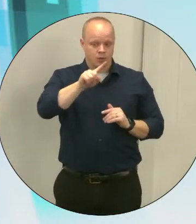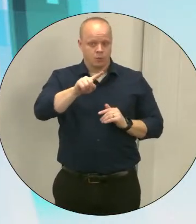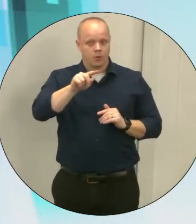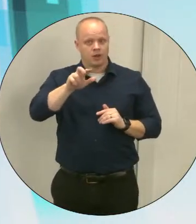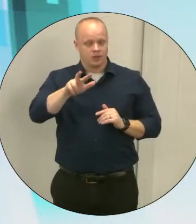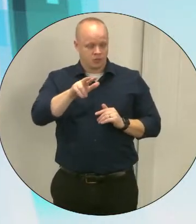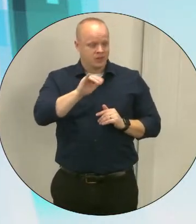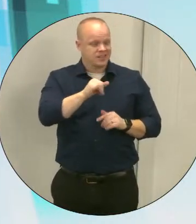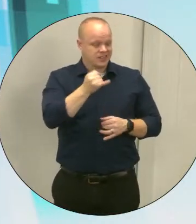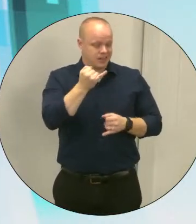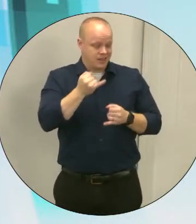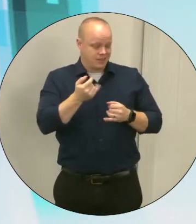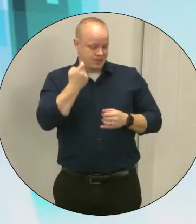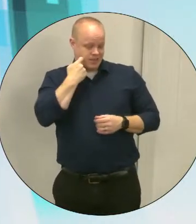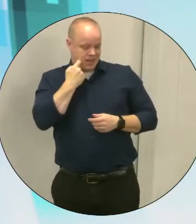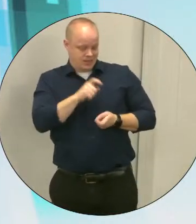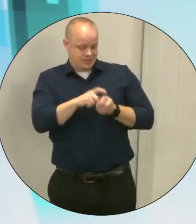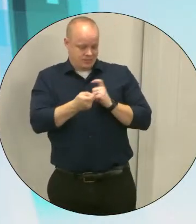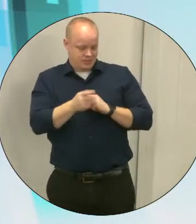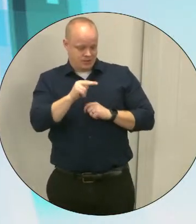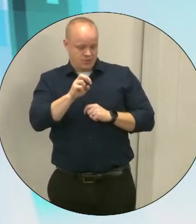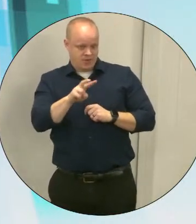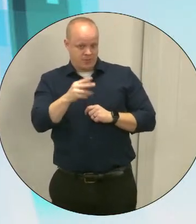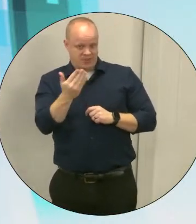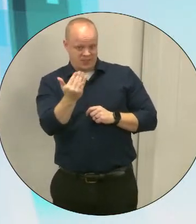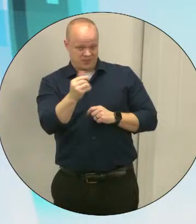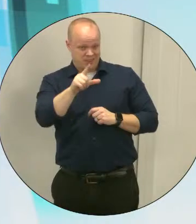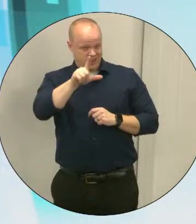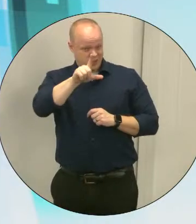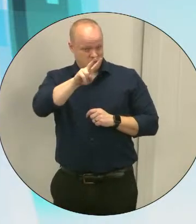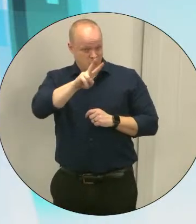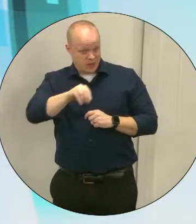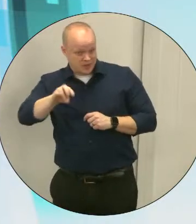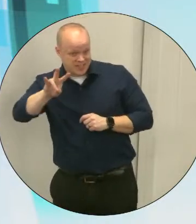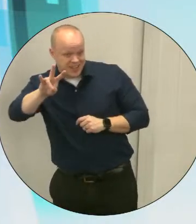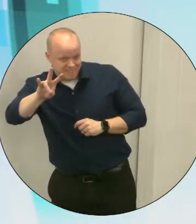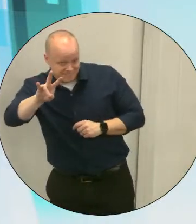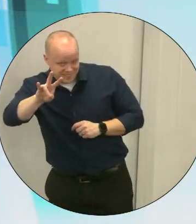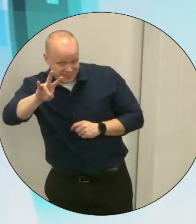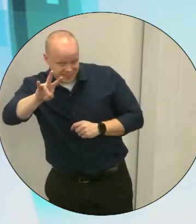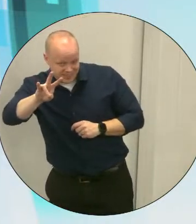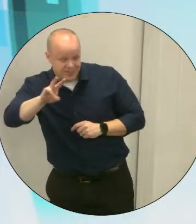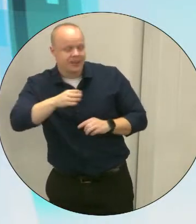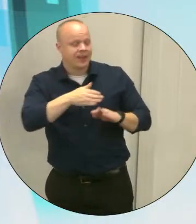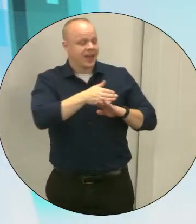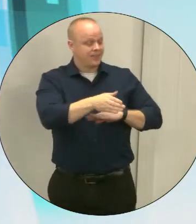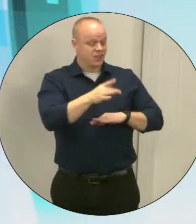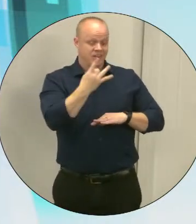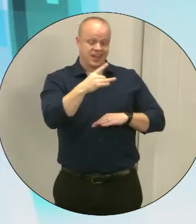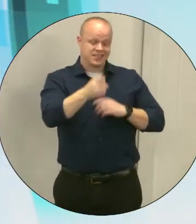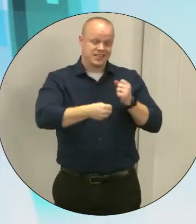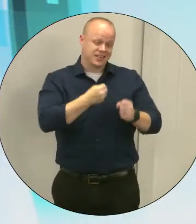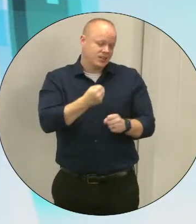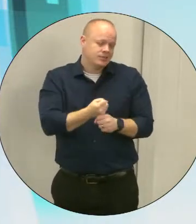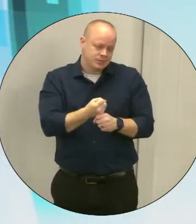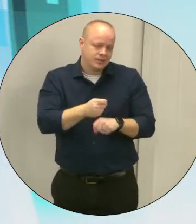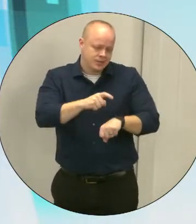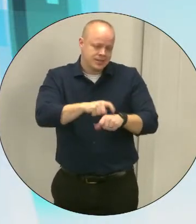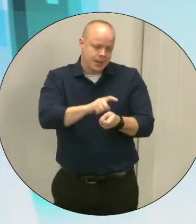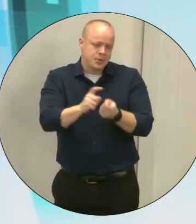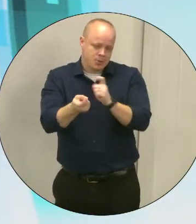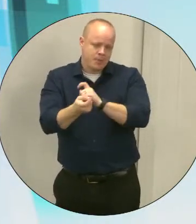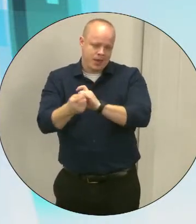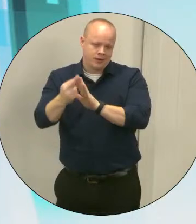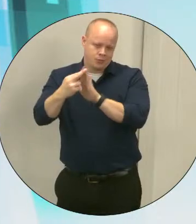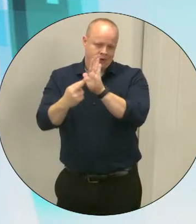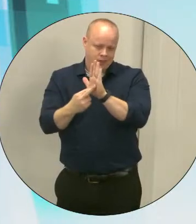last amended on November 15, 2007. After 18 years, it's time to amend this regulation to